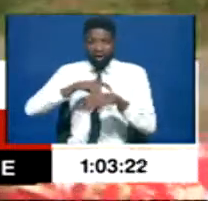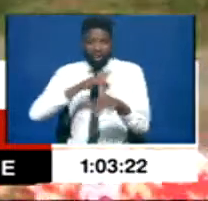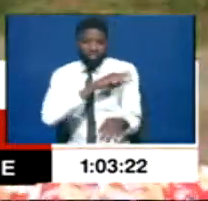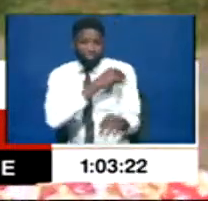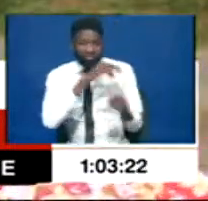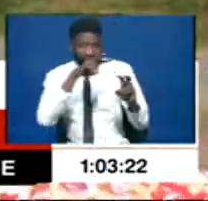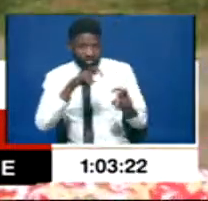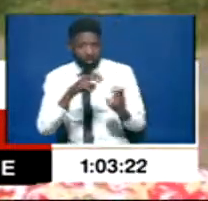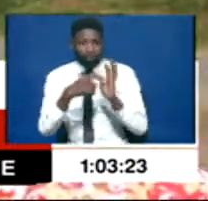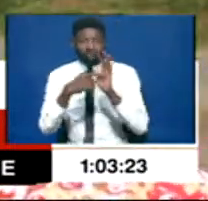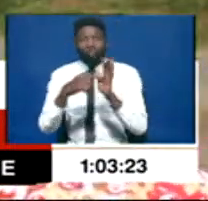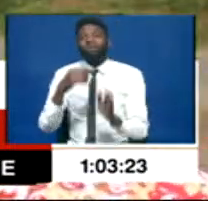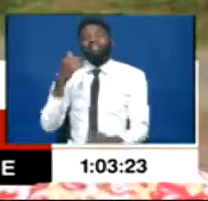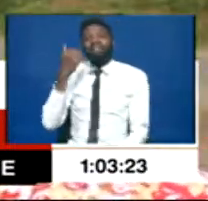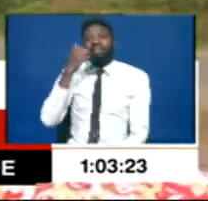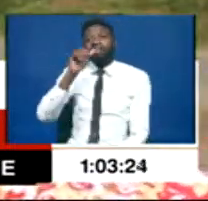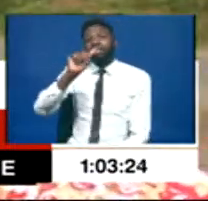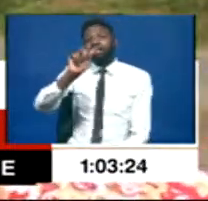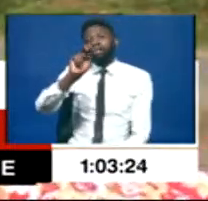disease.